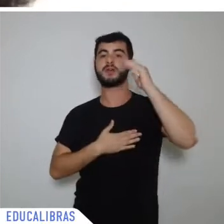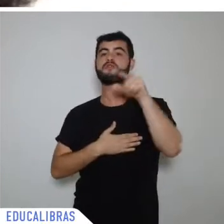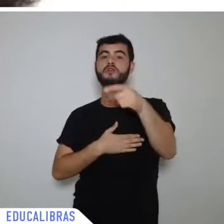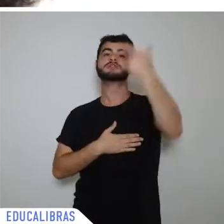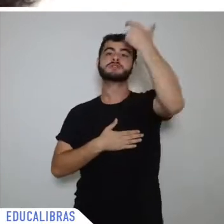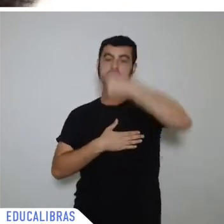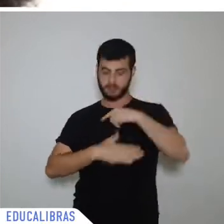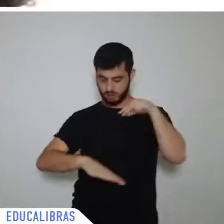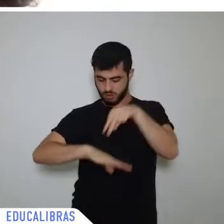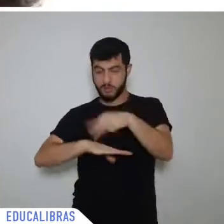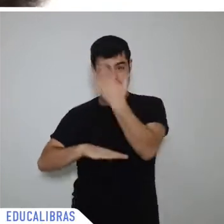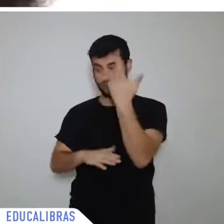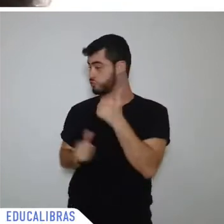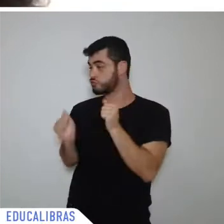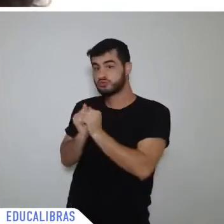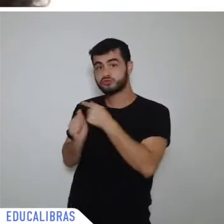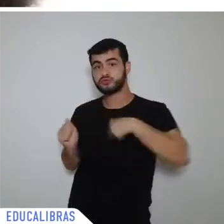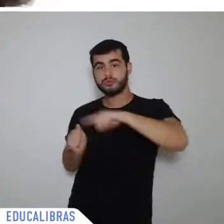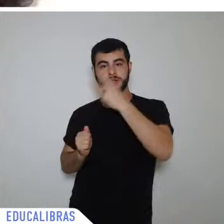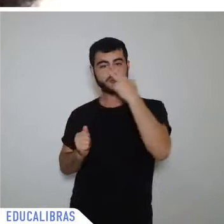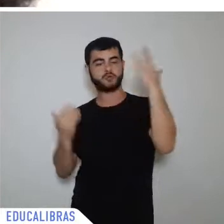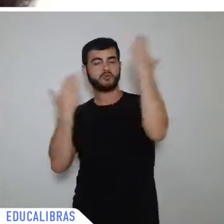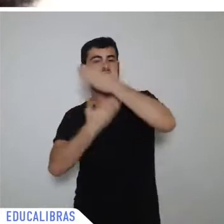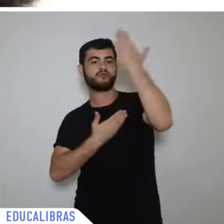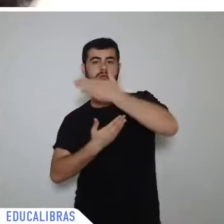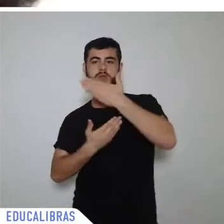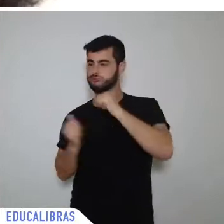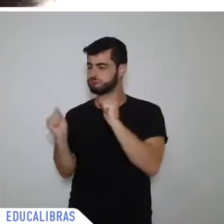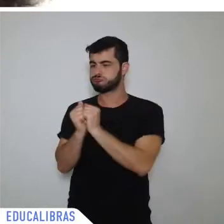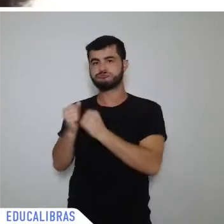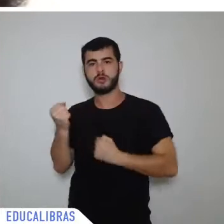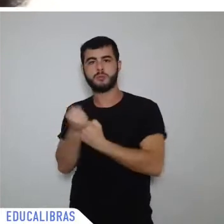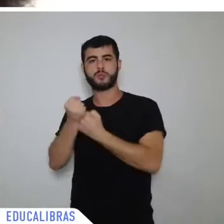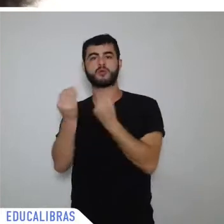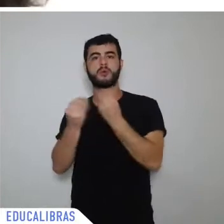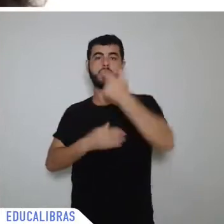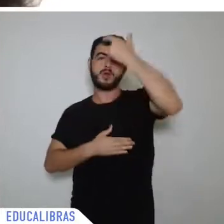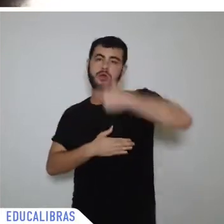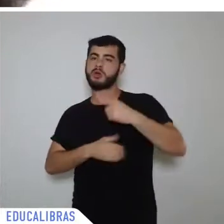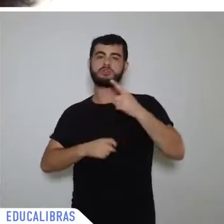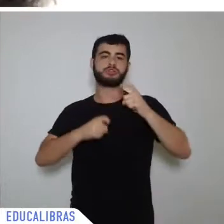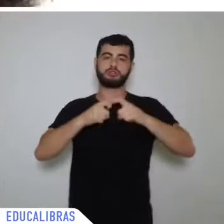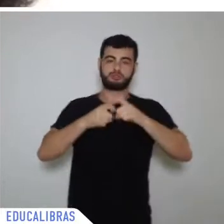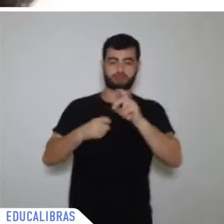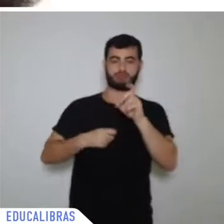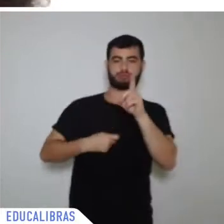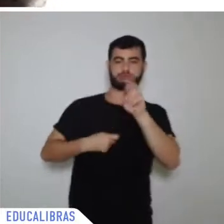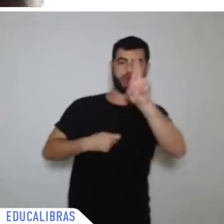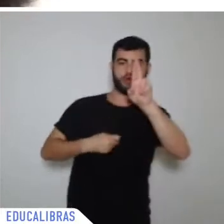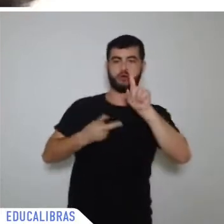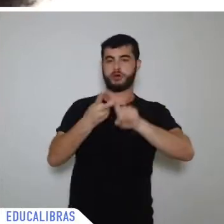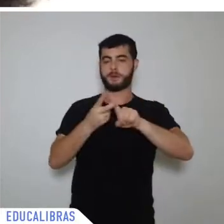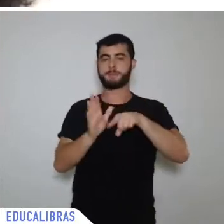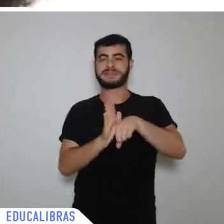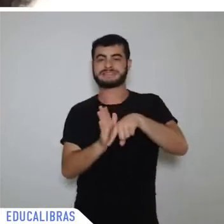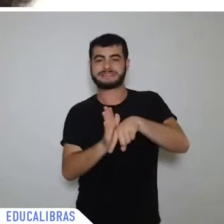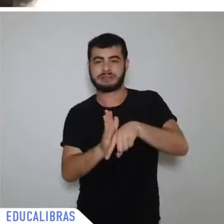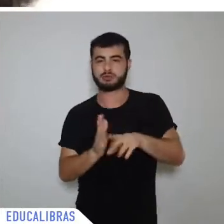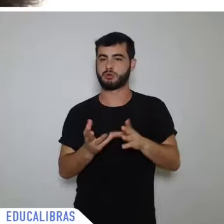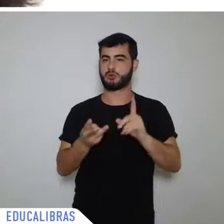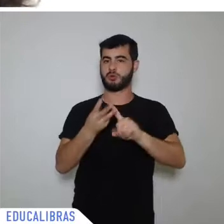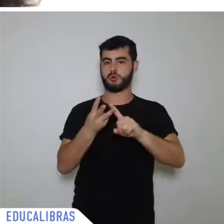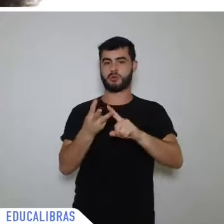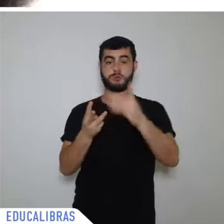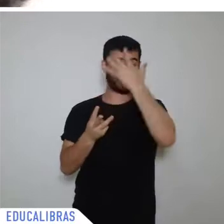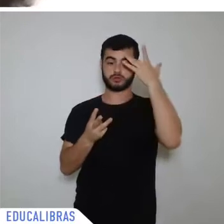have access to can do for those who are not privileged? What can you do as a doctor, as a researcher, as